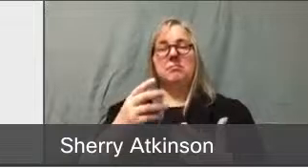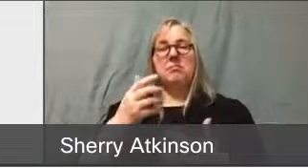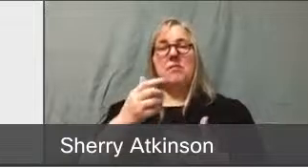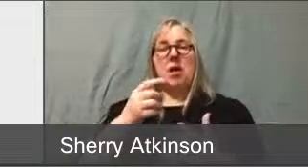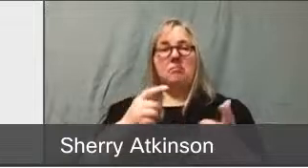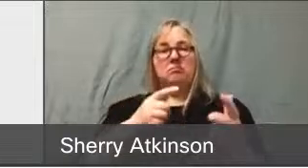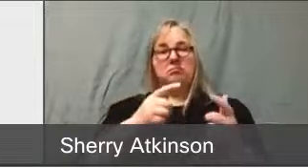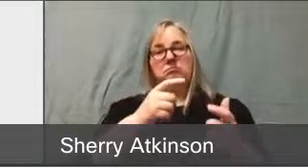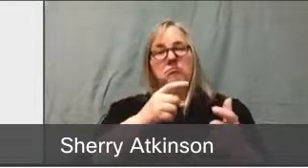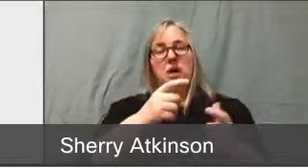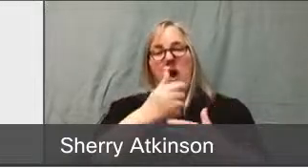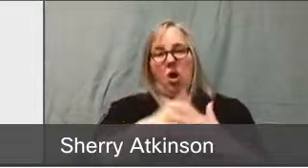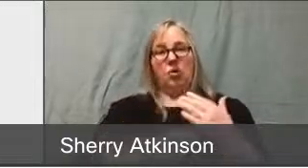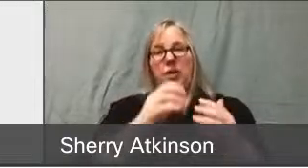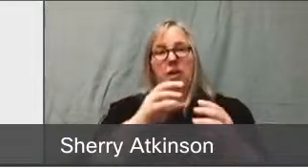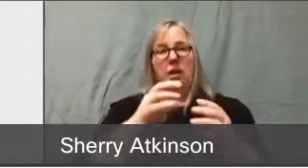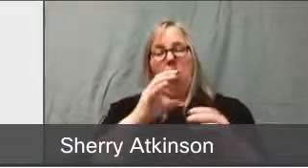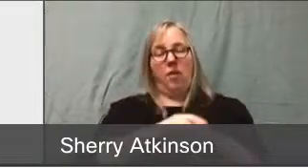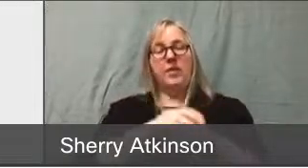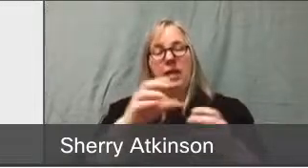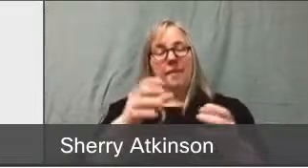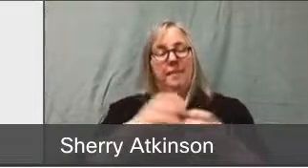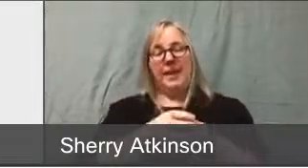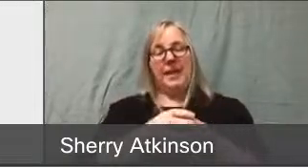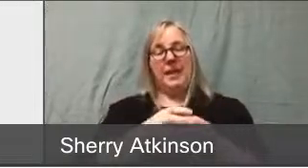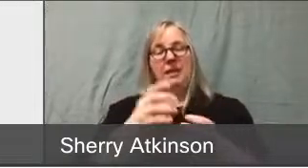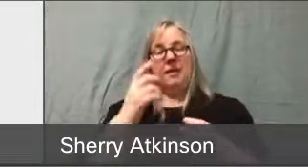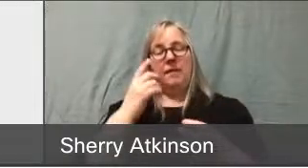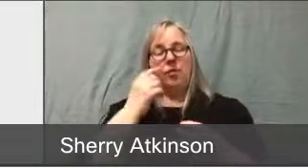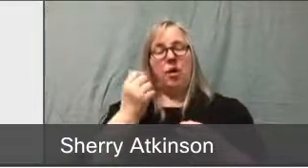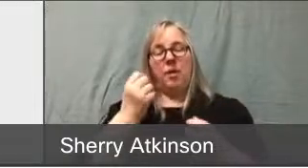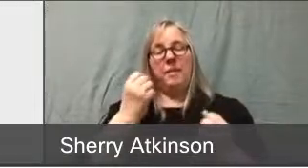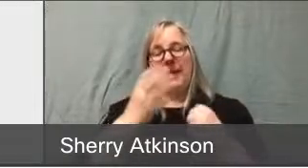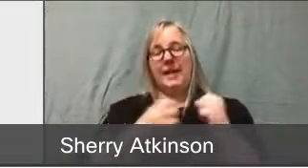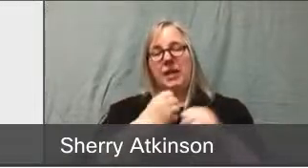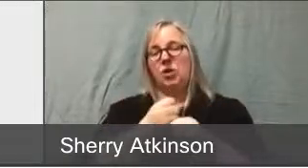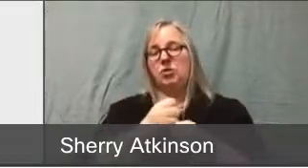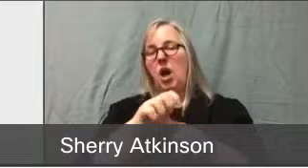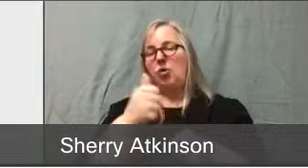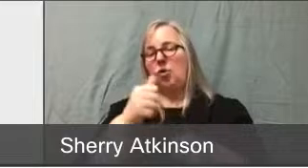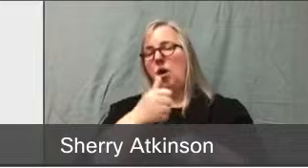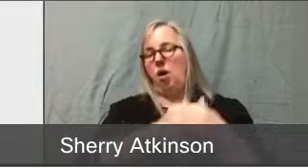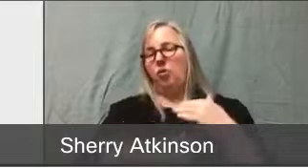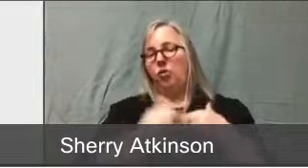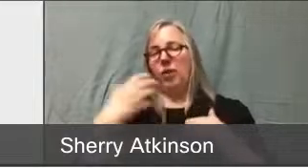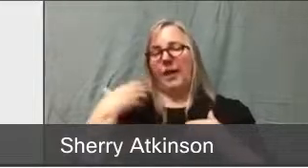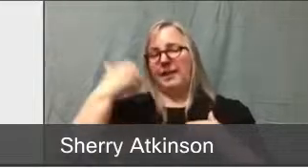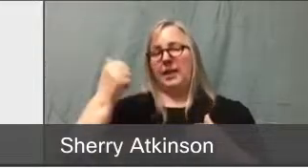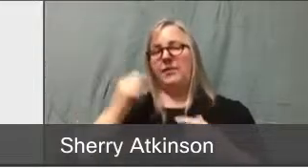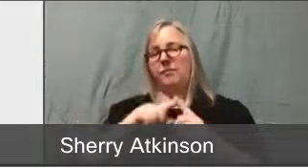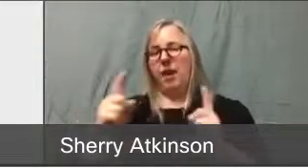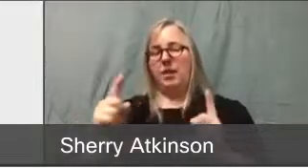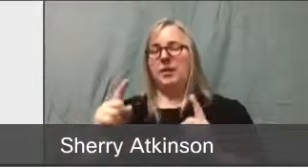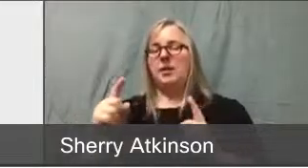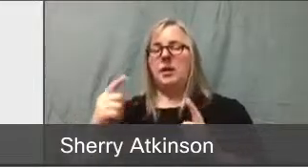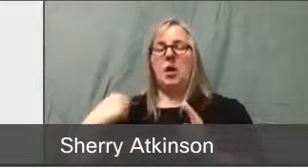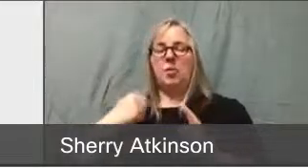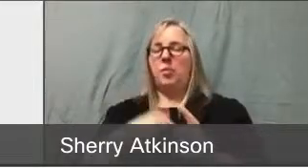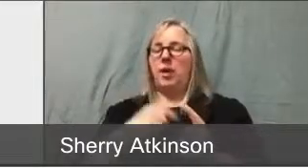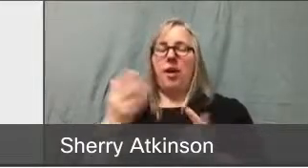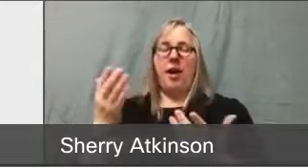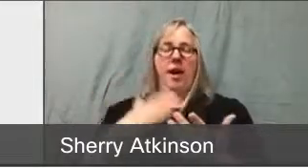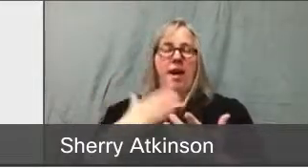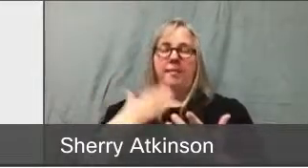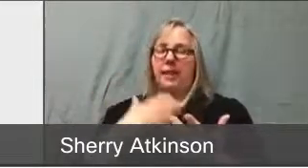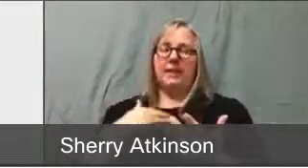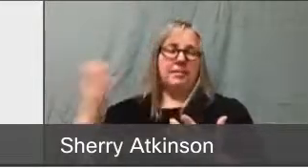there. And when he was not able to make it, then we're very happy he's coming back. And he has a lot of knowledge on